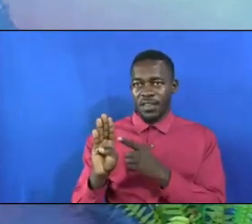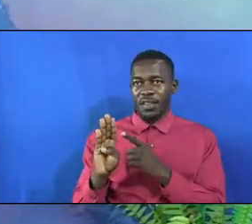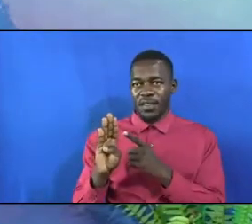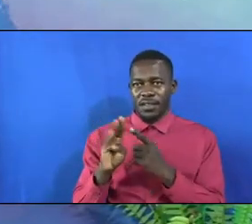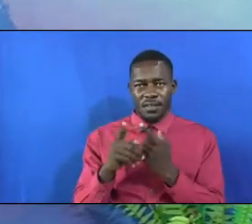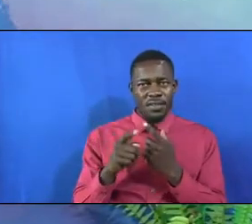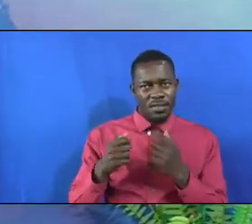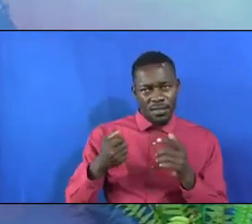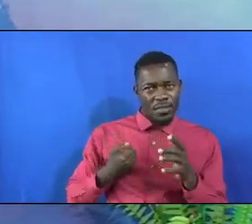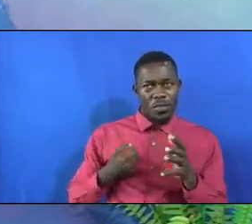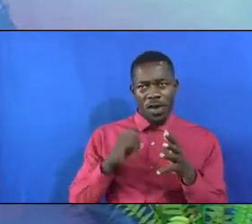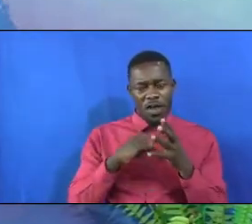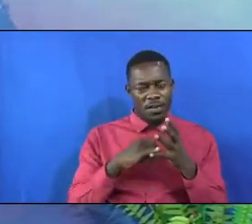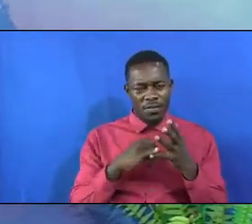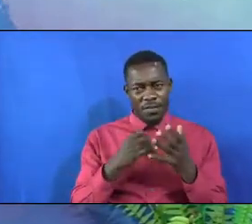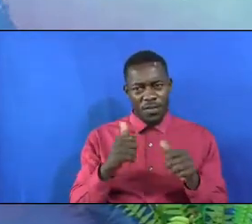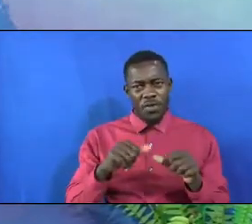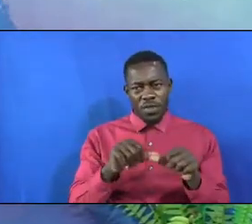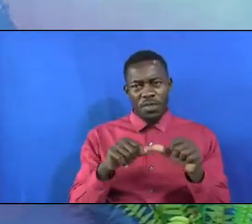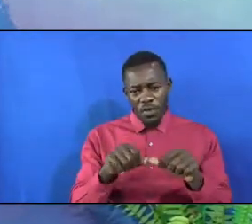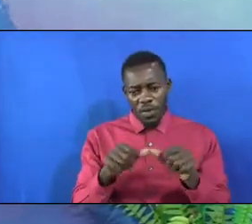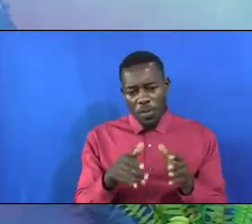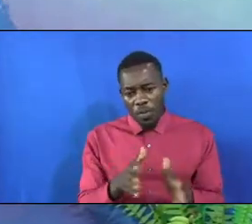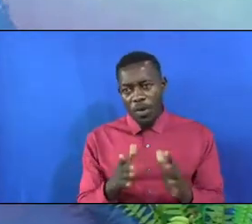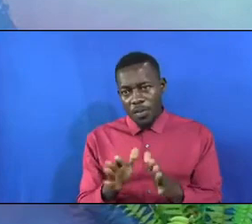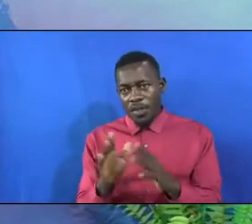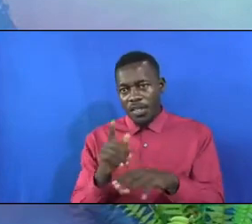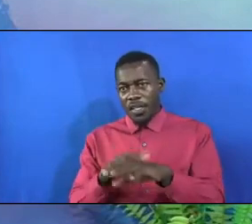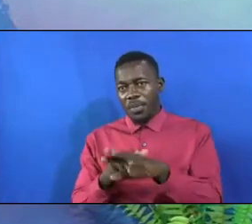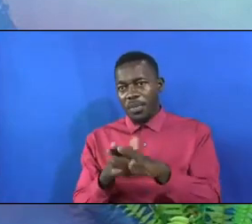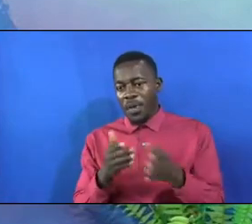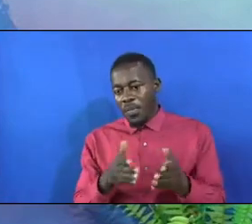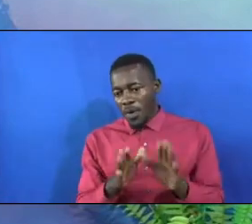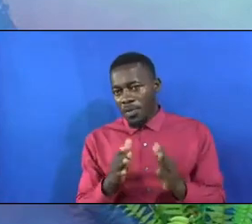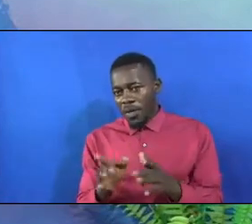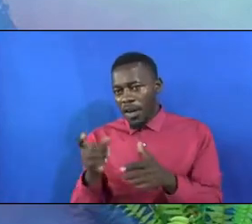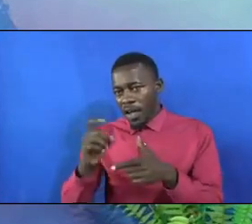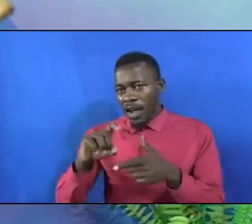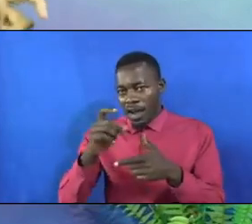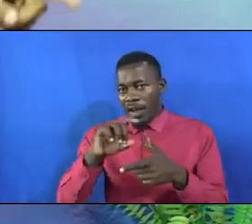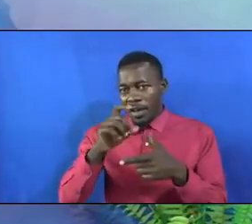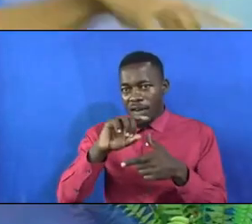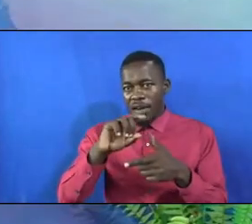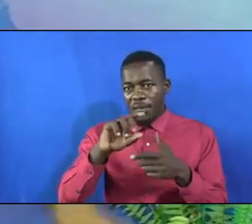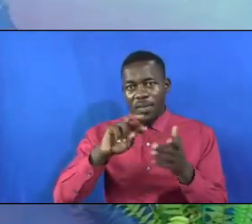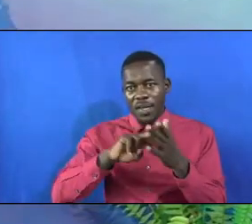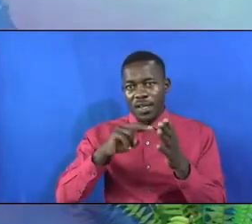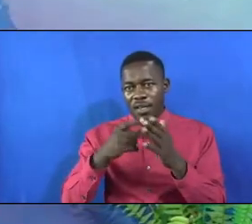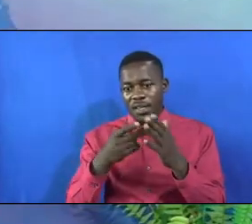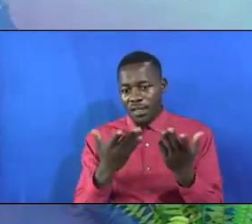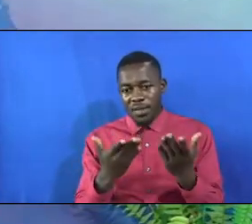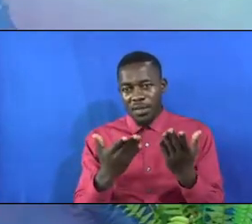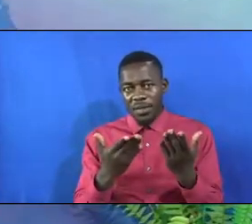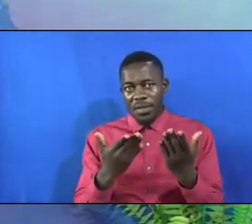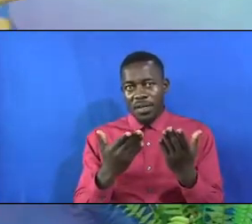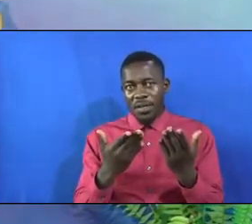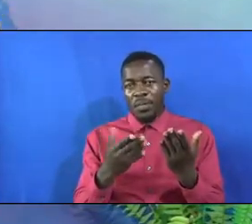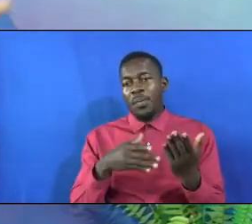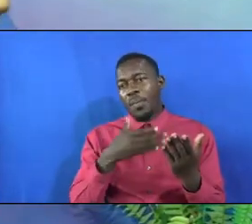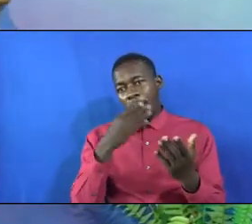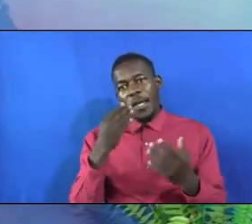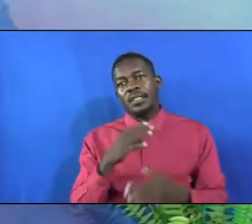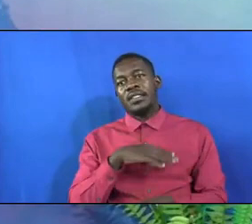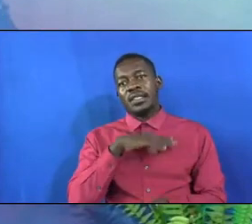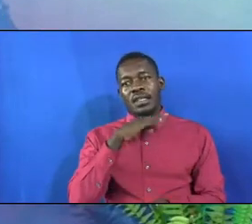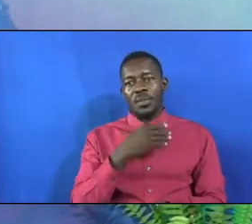people keep on giving birth, you know, when they're coming to bring more babies, at the stool birth, kill the baby boy. If it